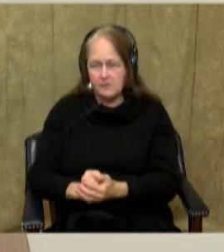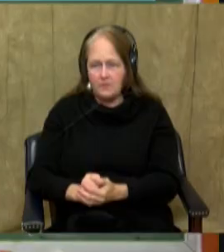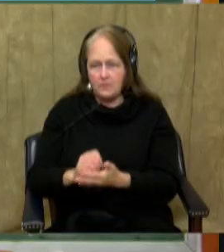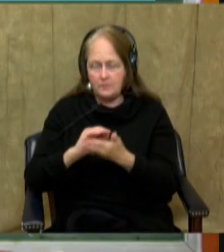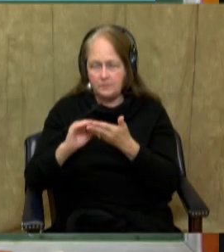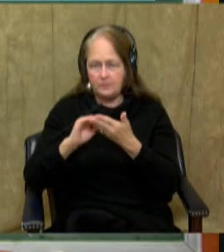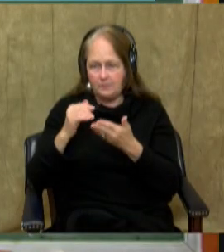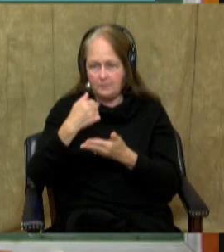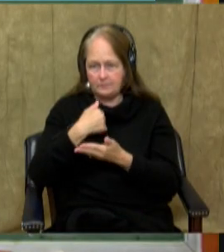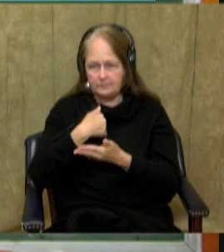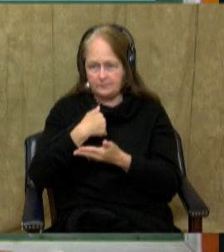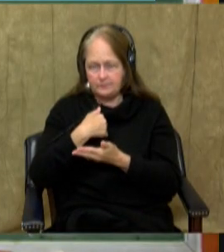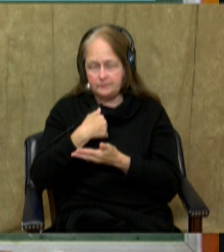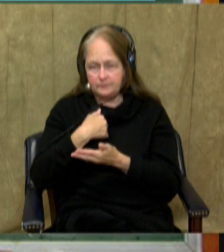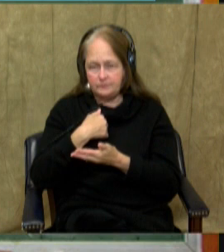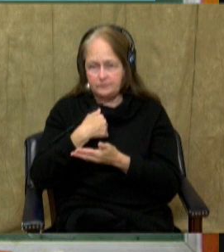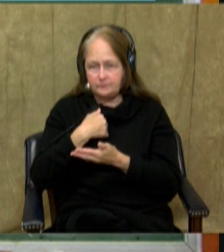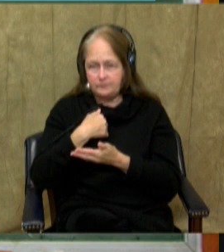Excuse me.